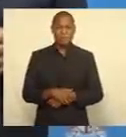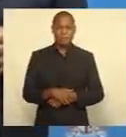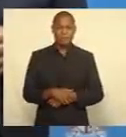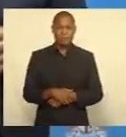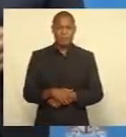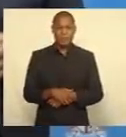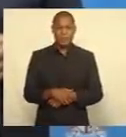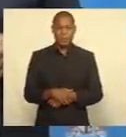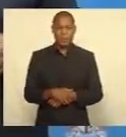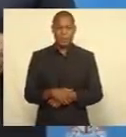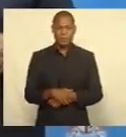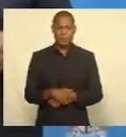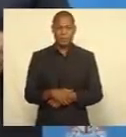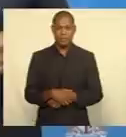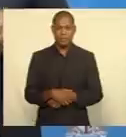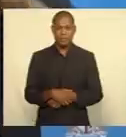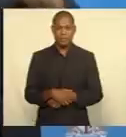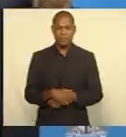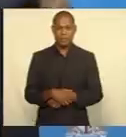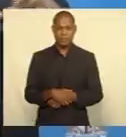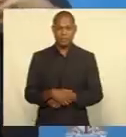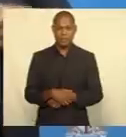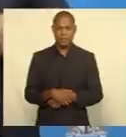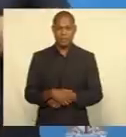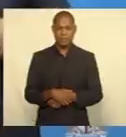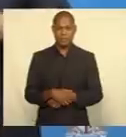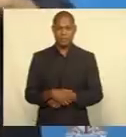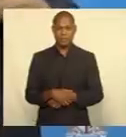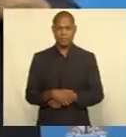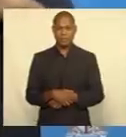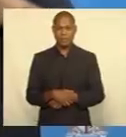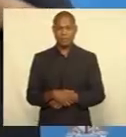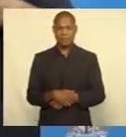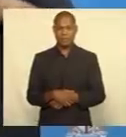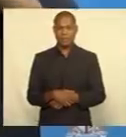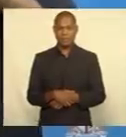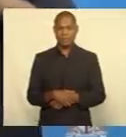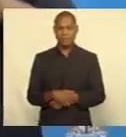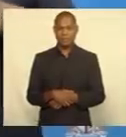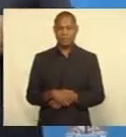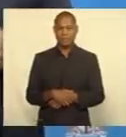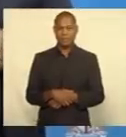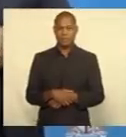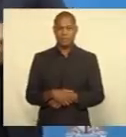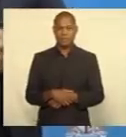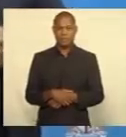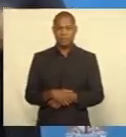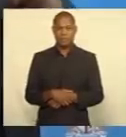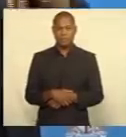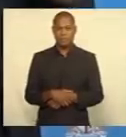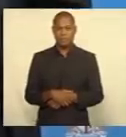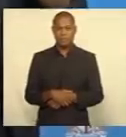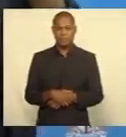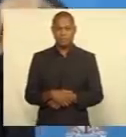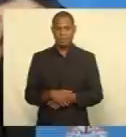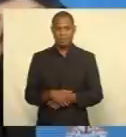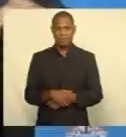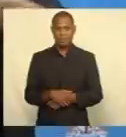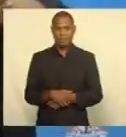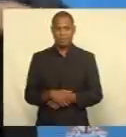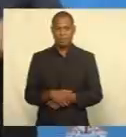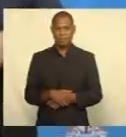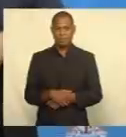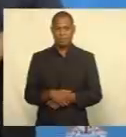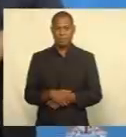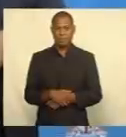send our samples to our reference lab in Melbourne, Australia. So we would expect that it will go out this week, and then we should receive